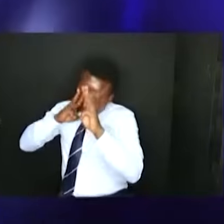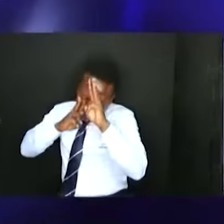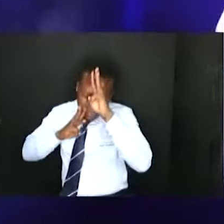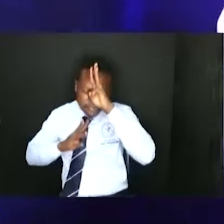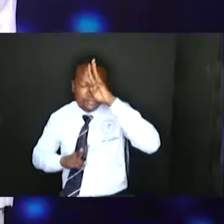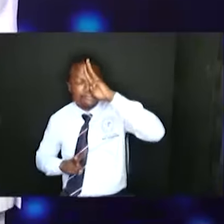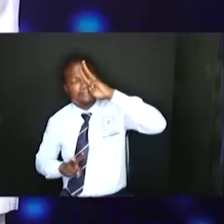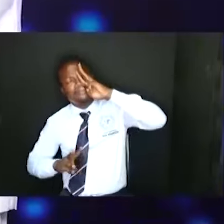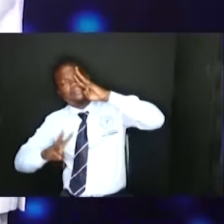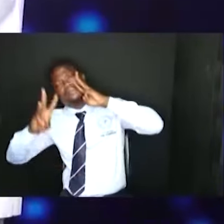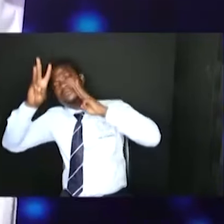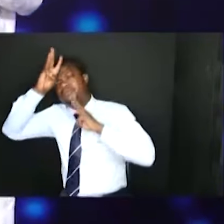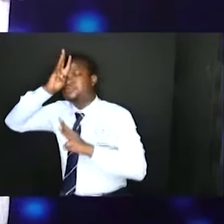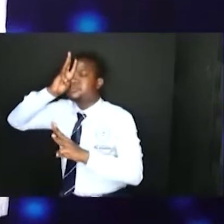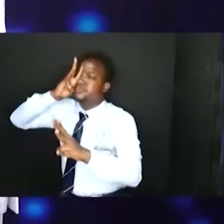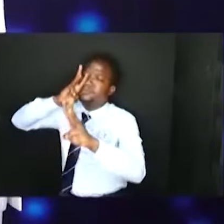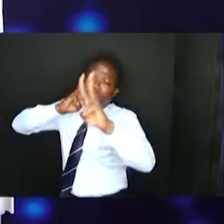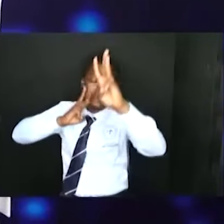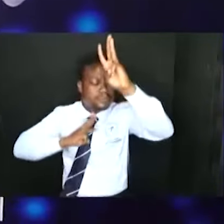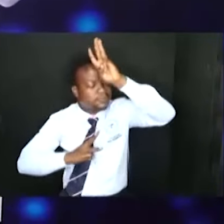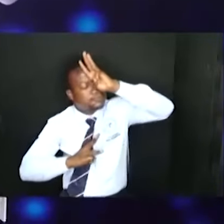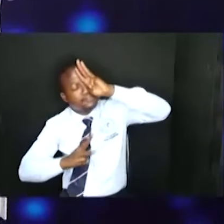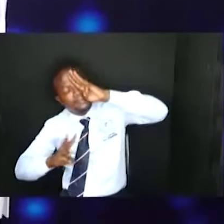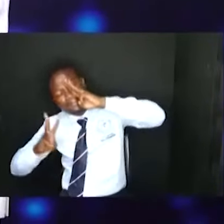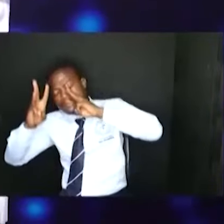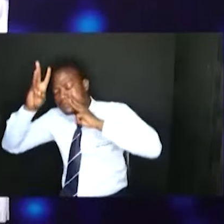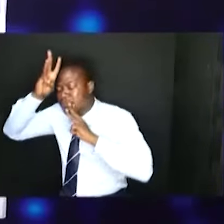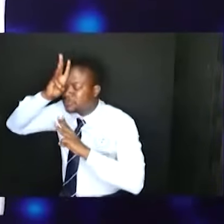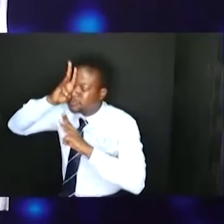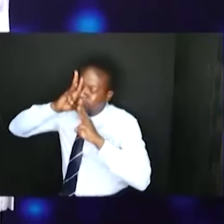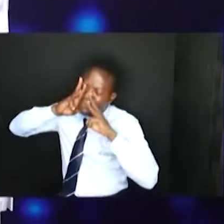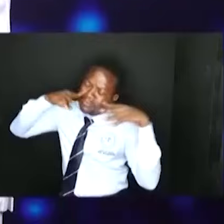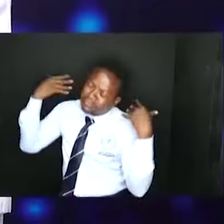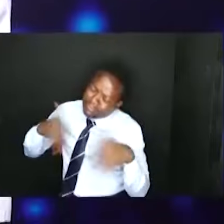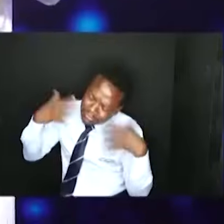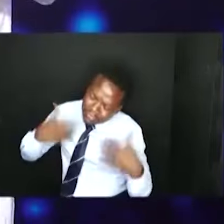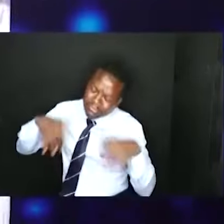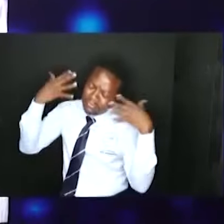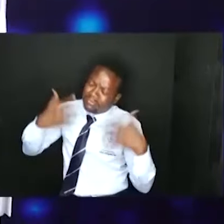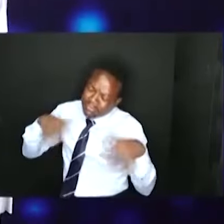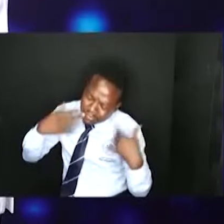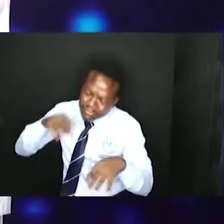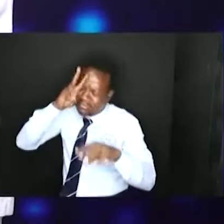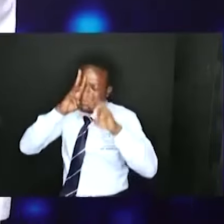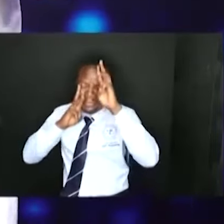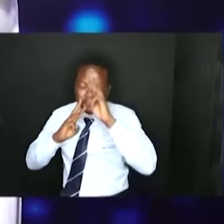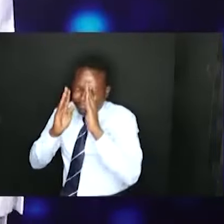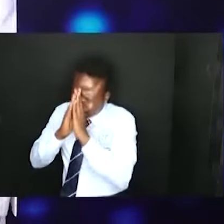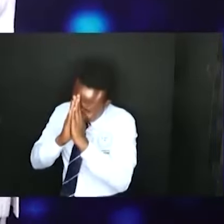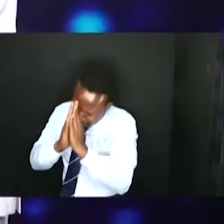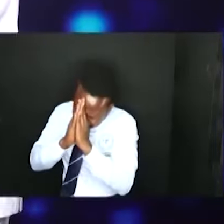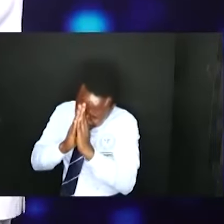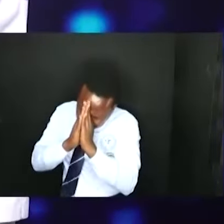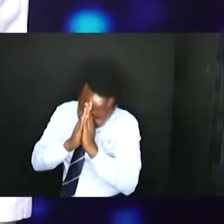Ne kra awire ho na echechire no no eye emunipa no na nwira nkasa ho na osun suyaya e de